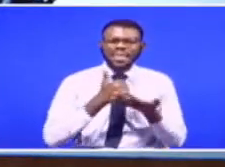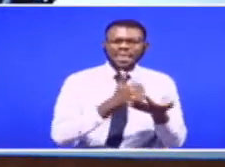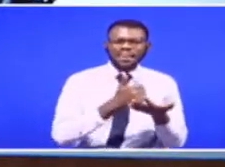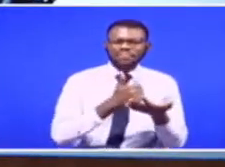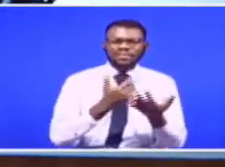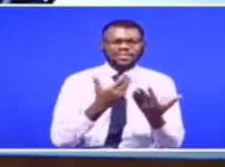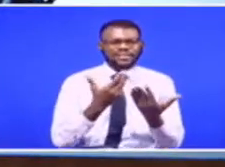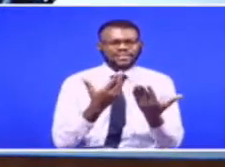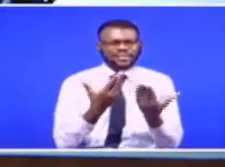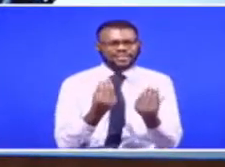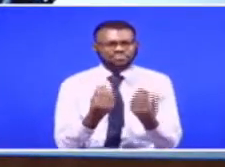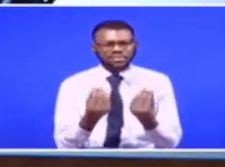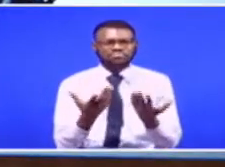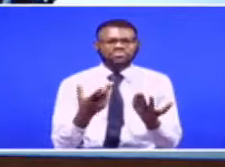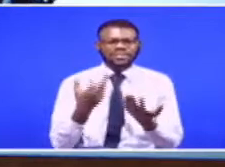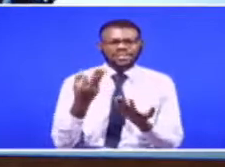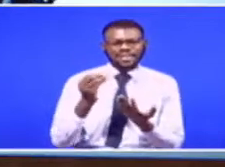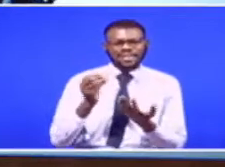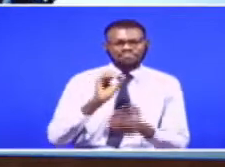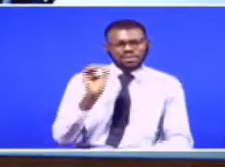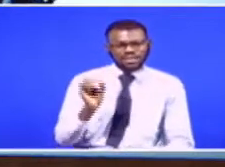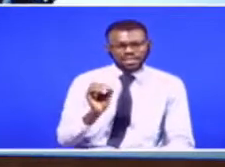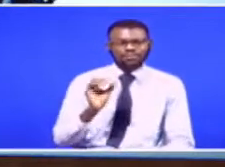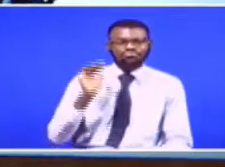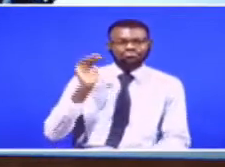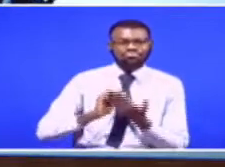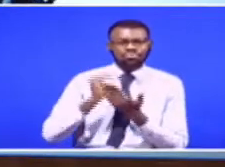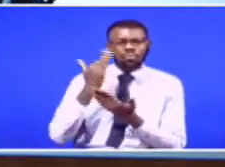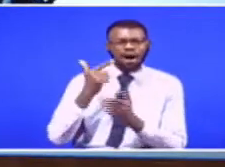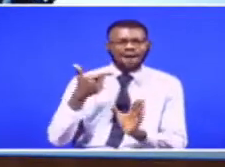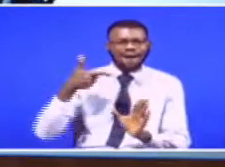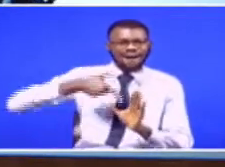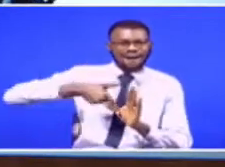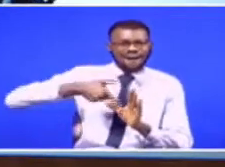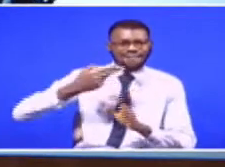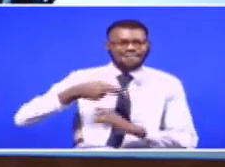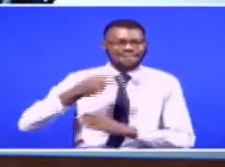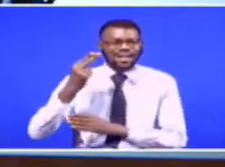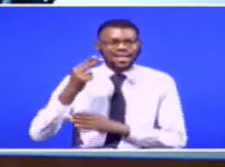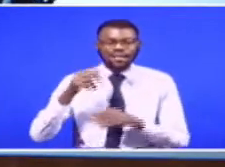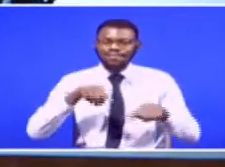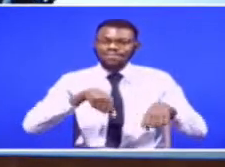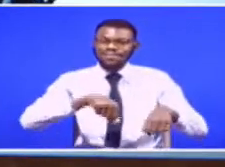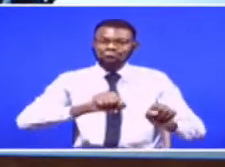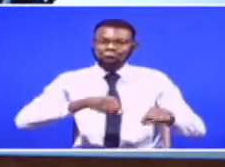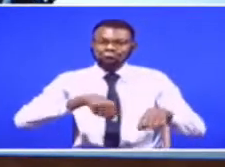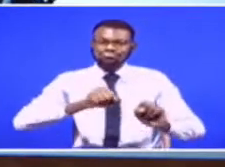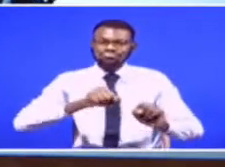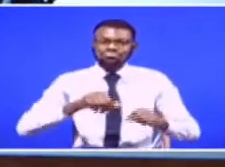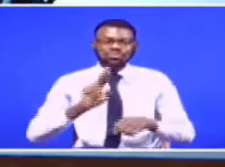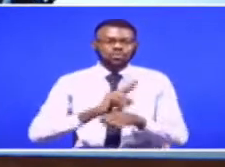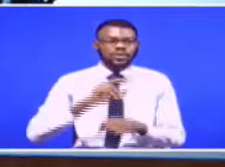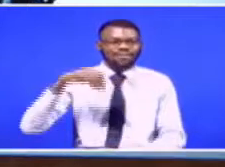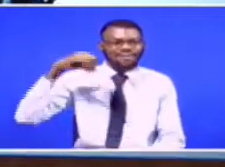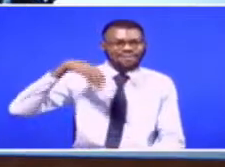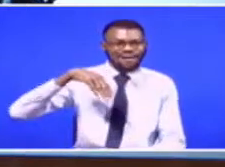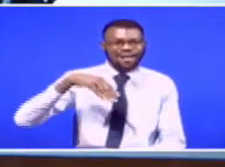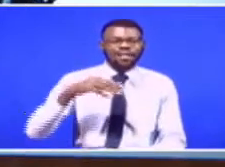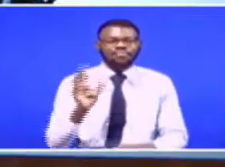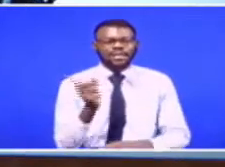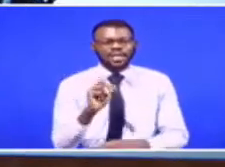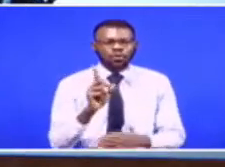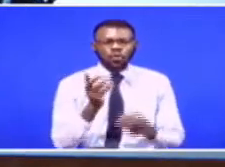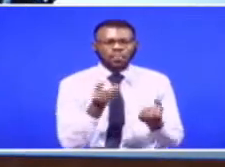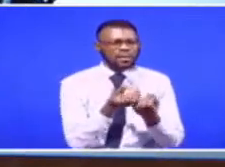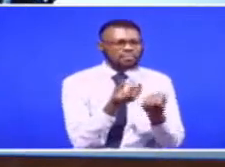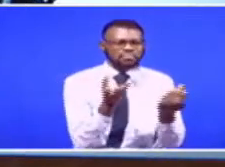drivers by about 30% given the rising cost of fuel. Uber electric bodas will be available in Nairobi with plans to